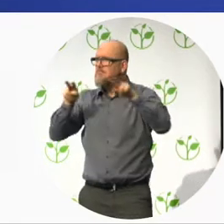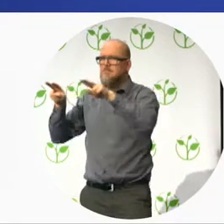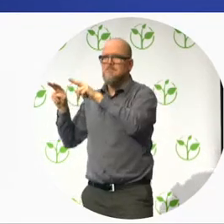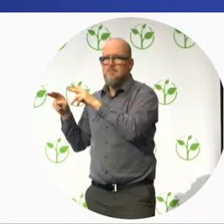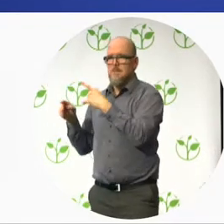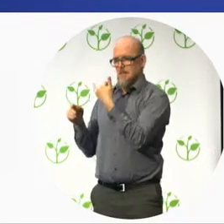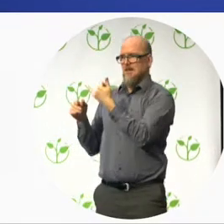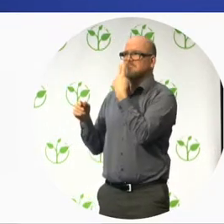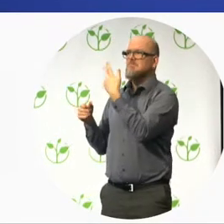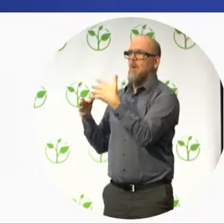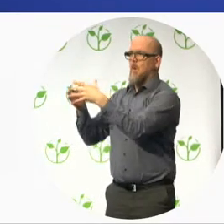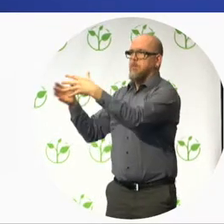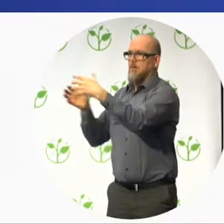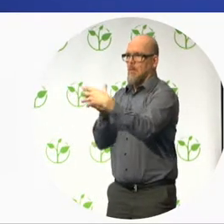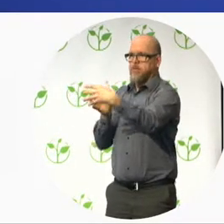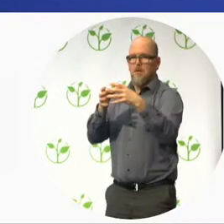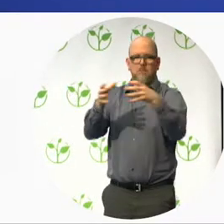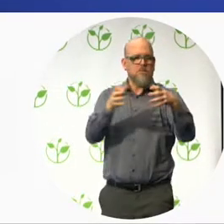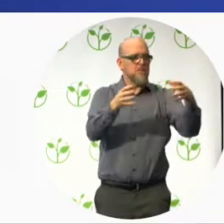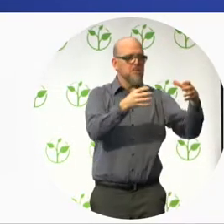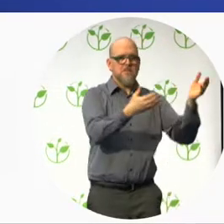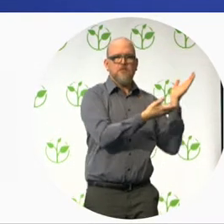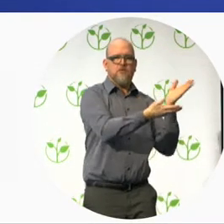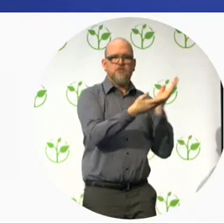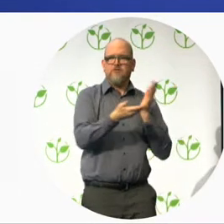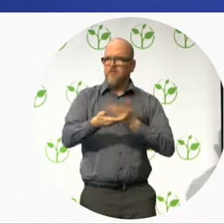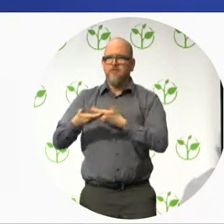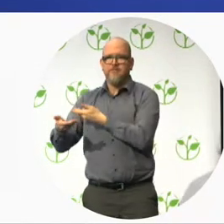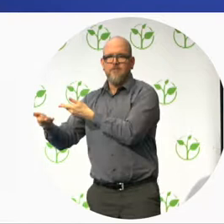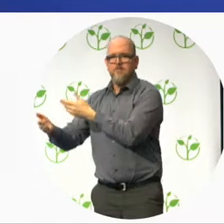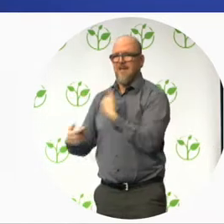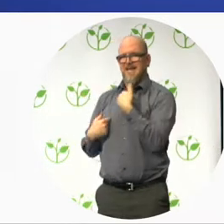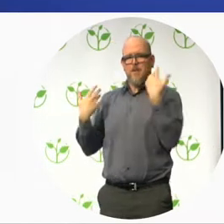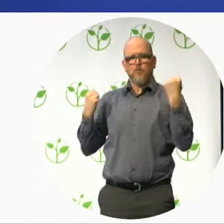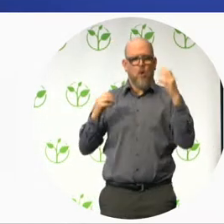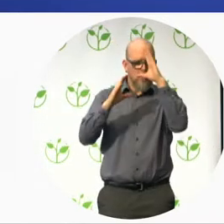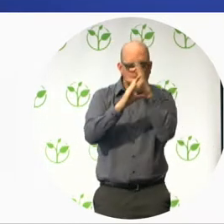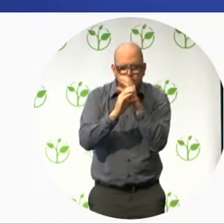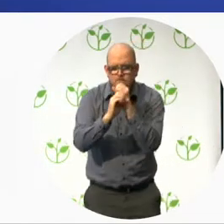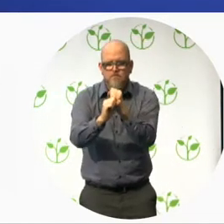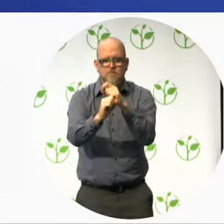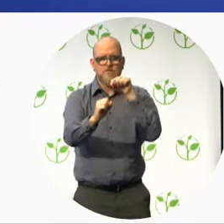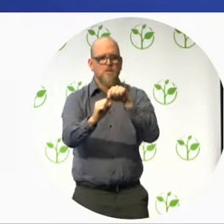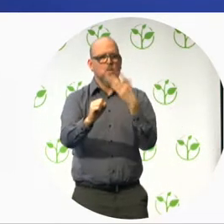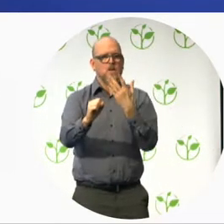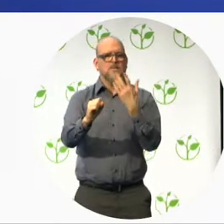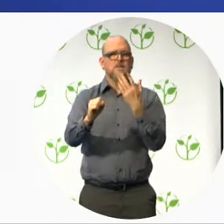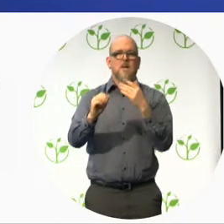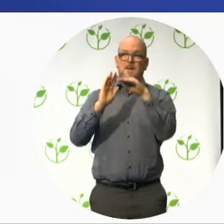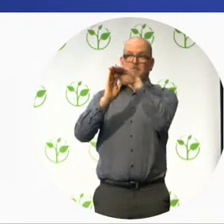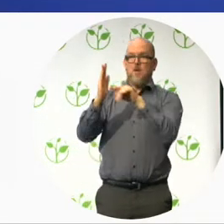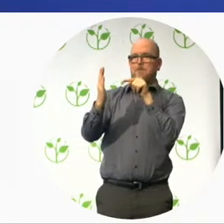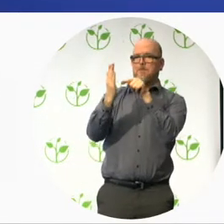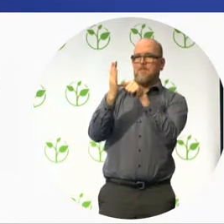of my office, the creation of the executive position I now hold, and the program I'm here to speak